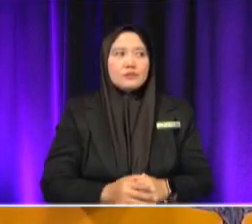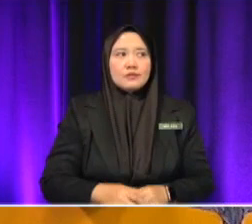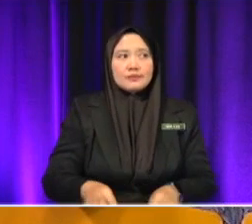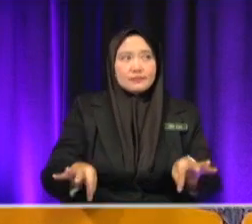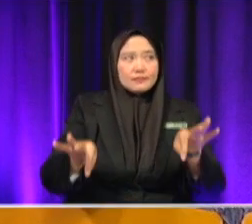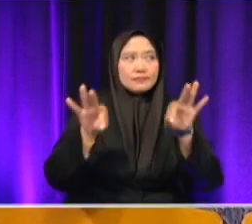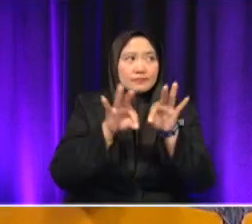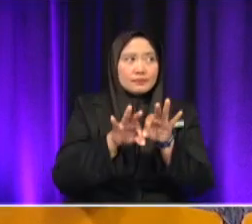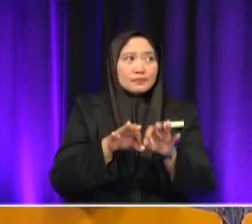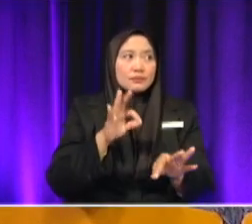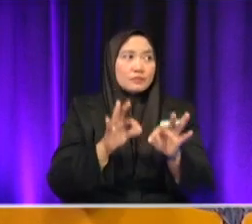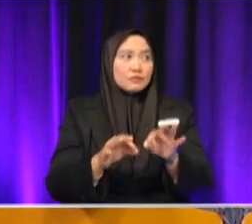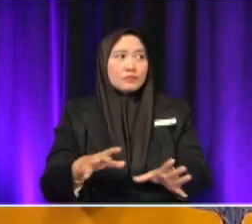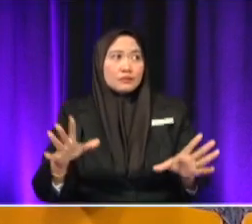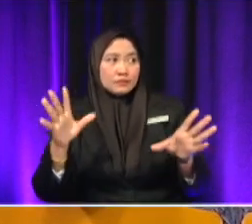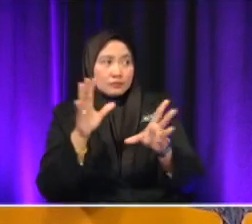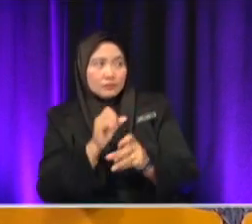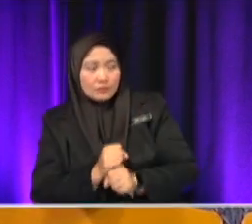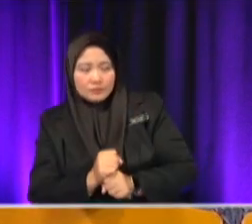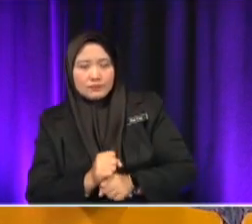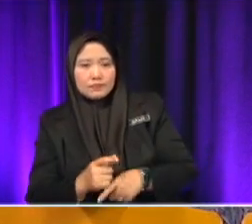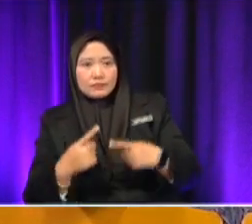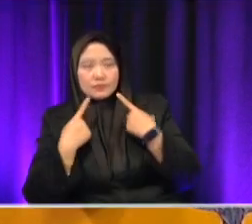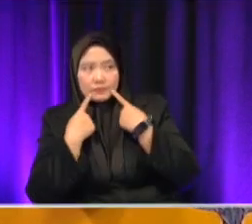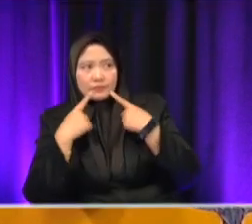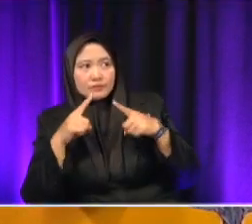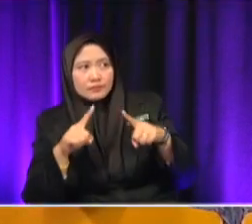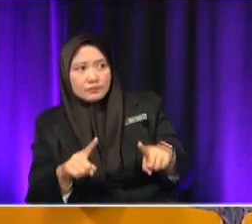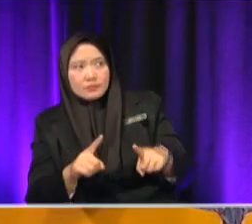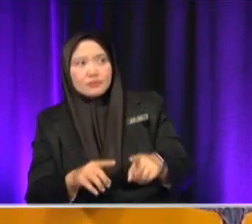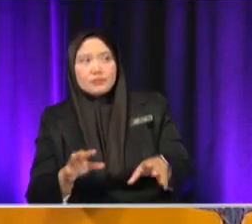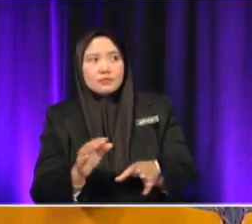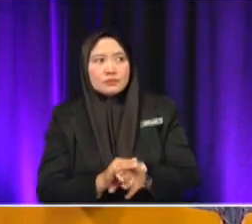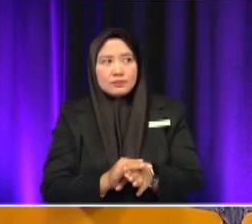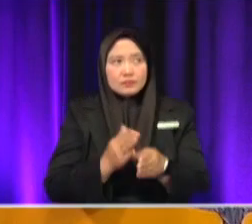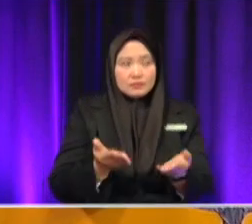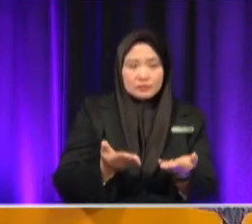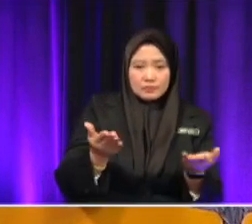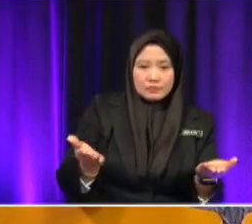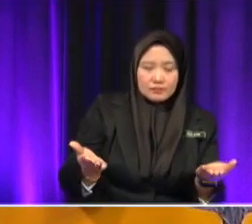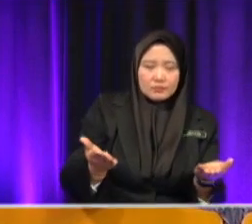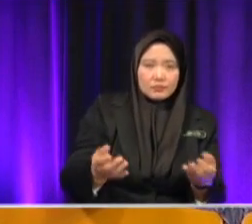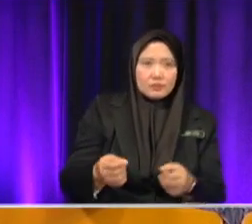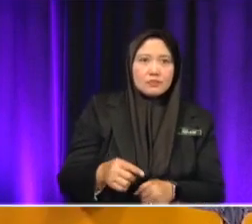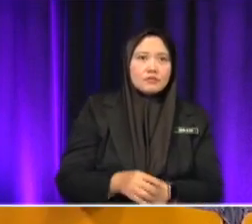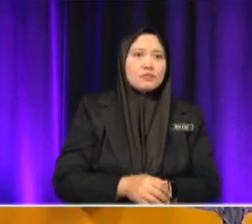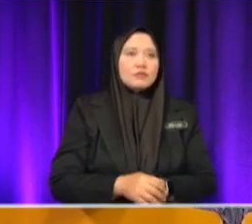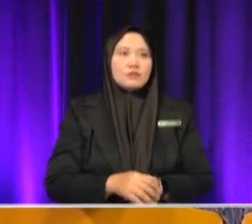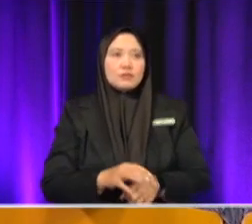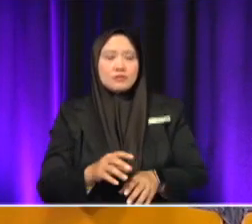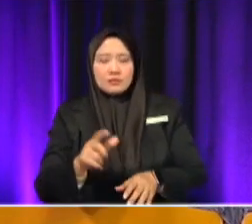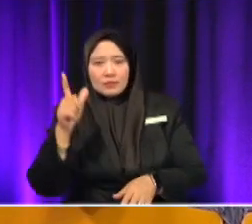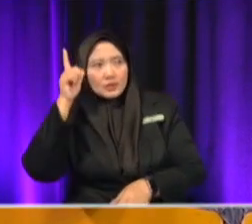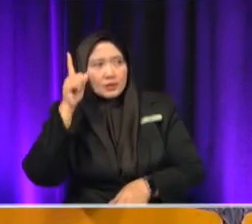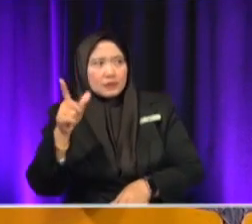is the answer. So now you compare the answer you've got from the article with the other options being given. Okay,